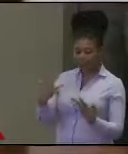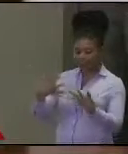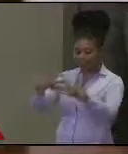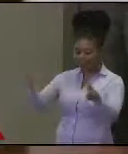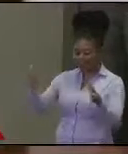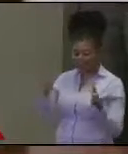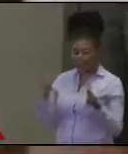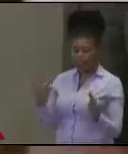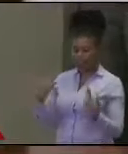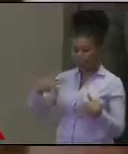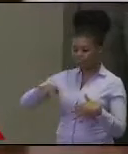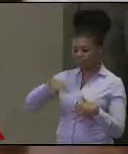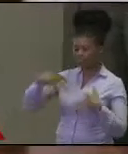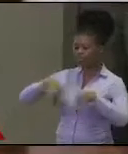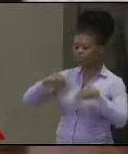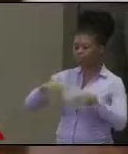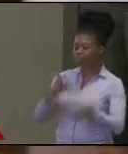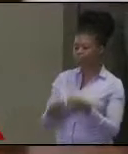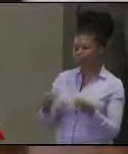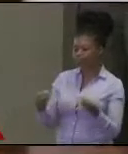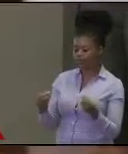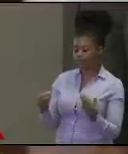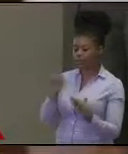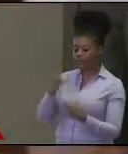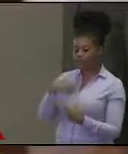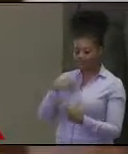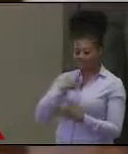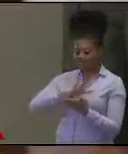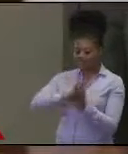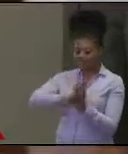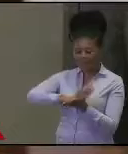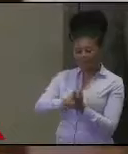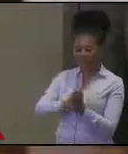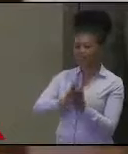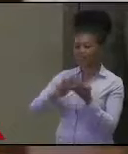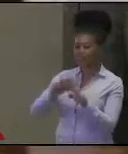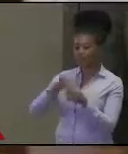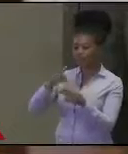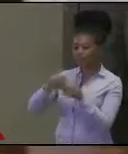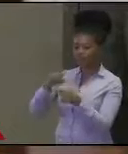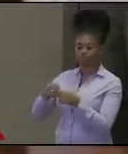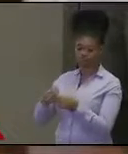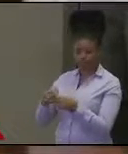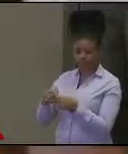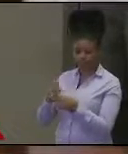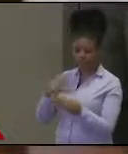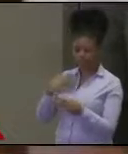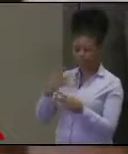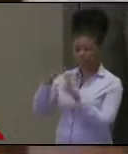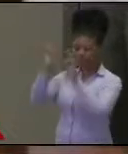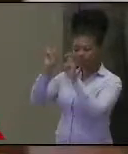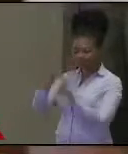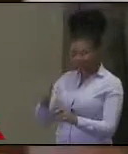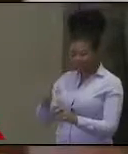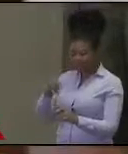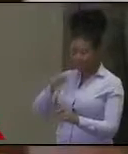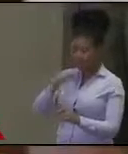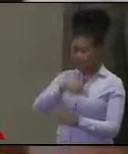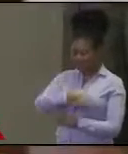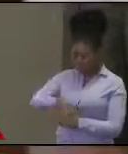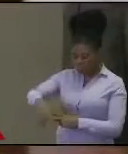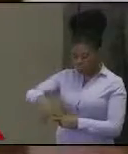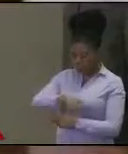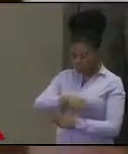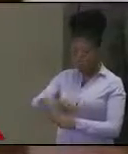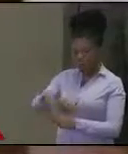no playgrounds. Picture the unhygienic communal toilets and power lines running across